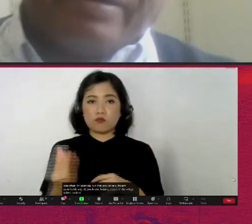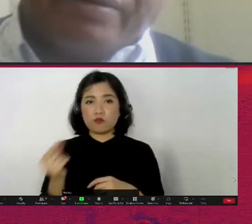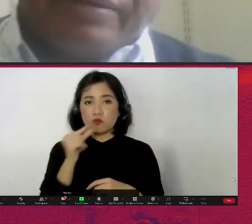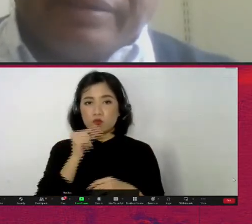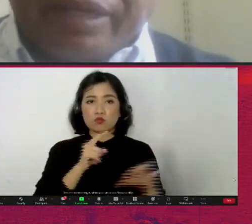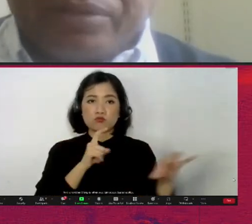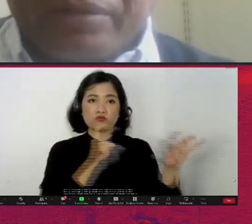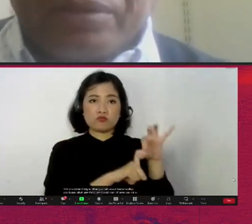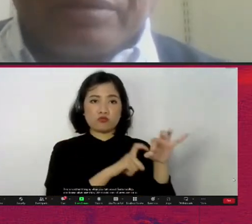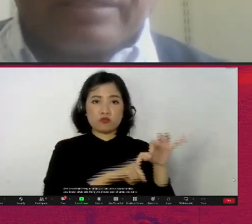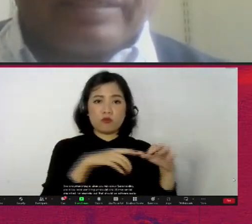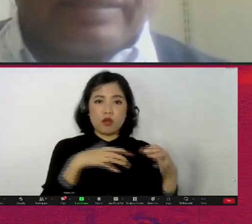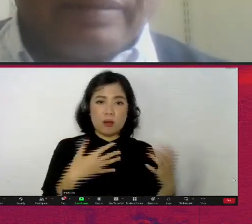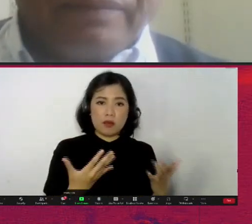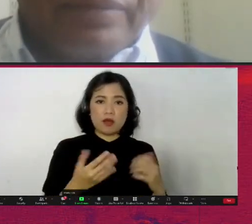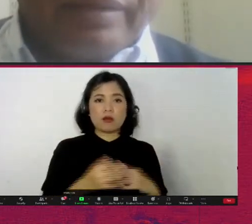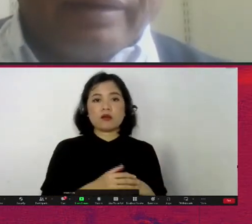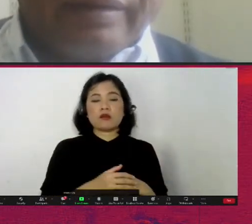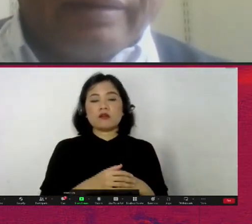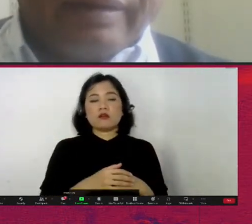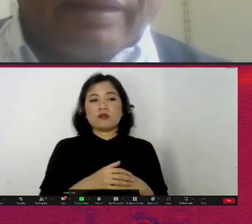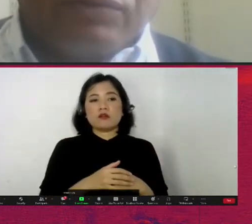rely on natural resources.